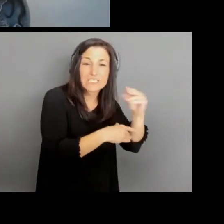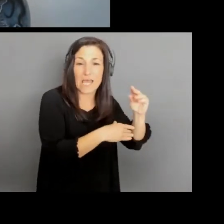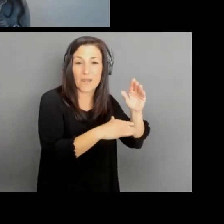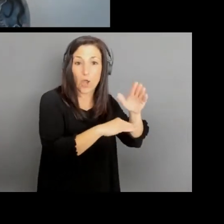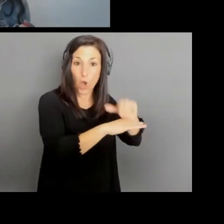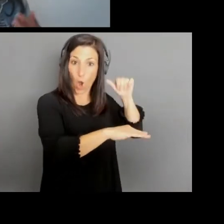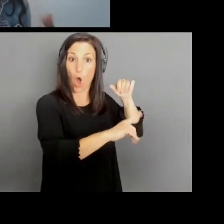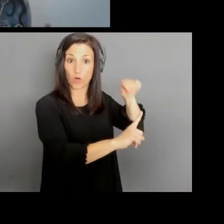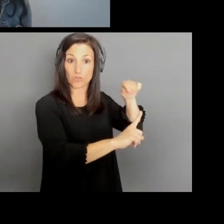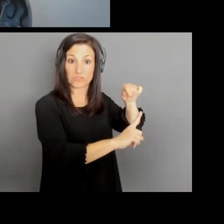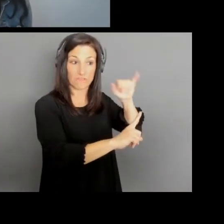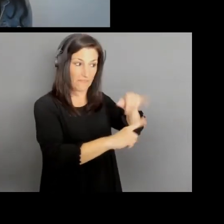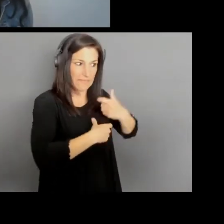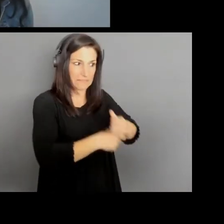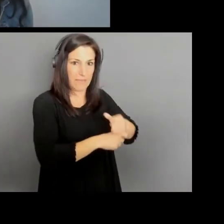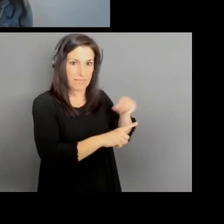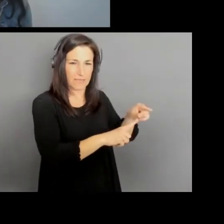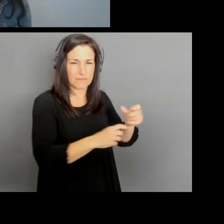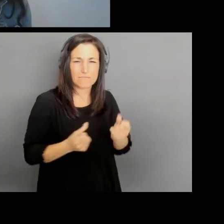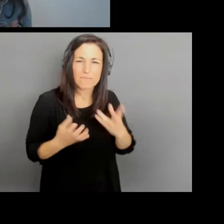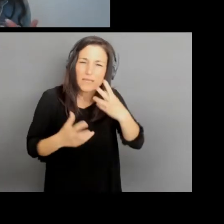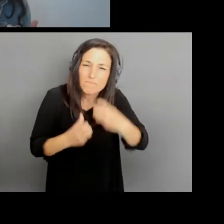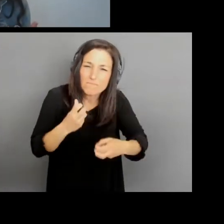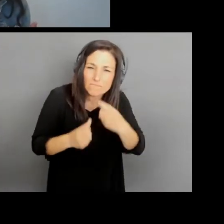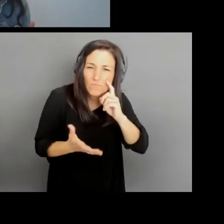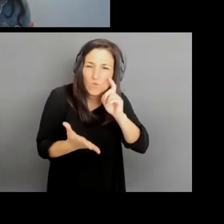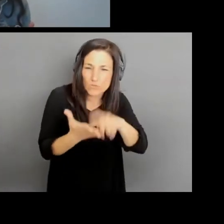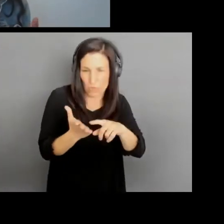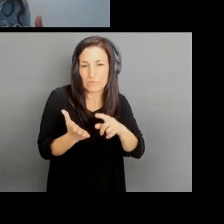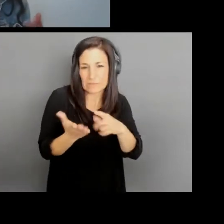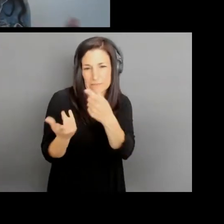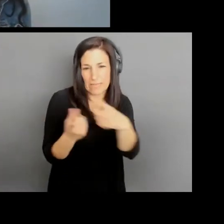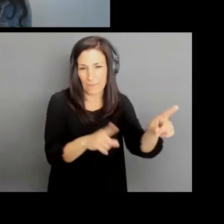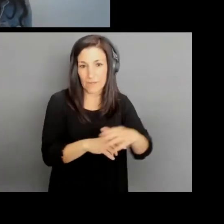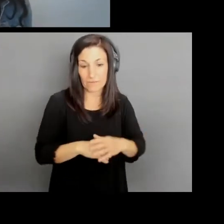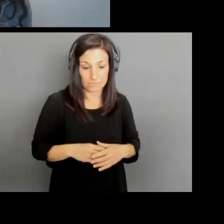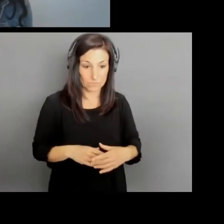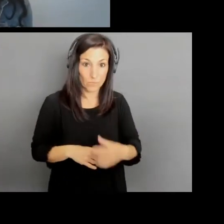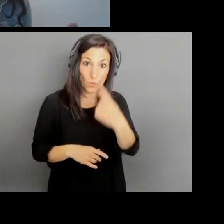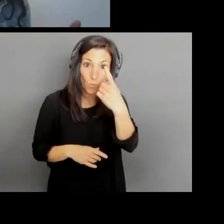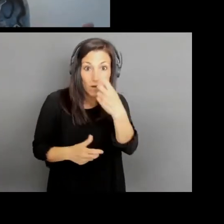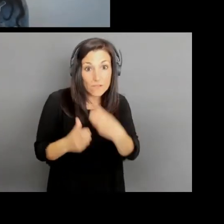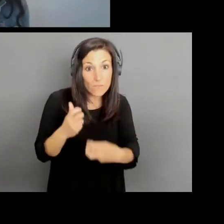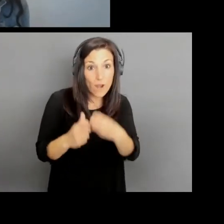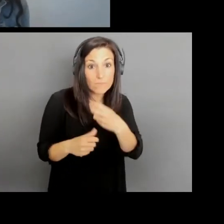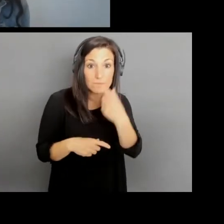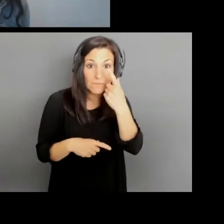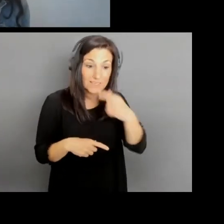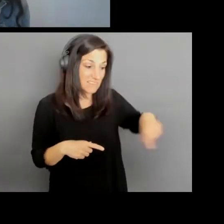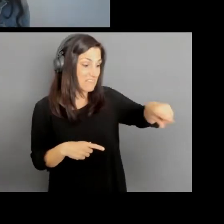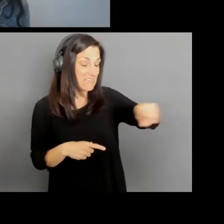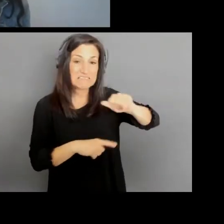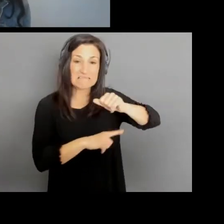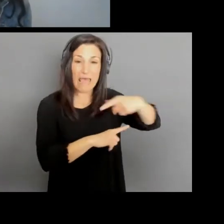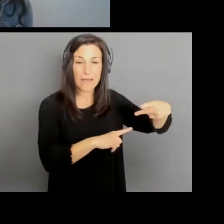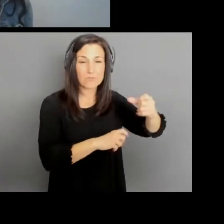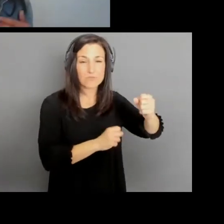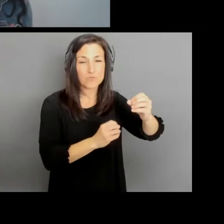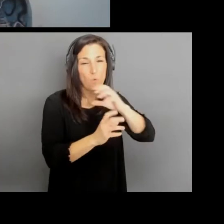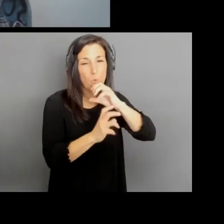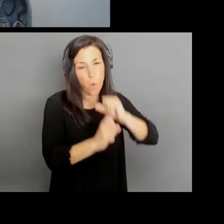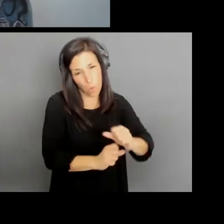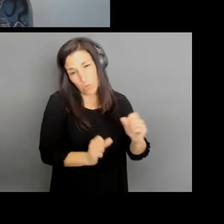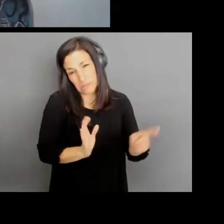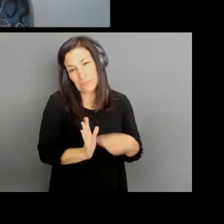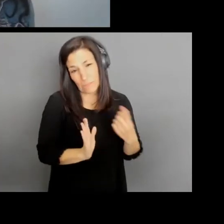lot of problems that we see customers face. One is that because these applications are so old in some cases, the